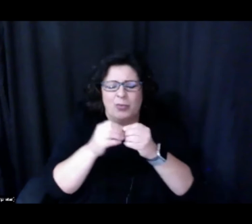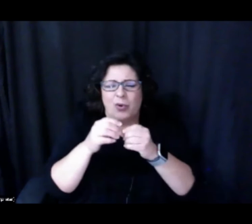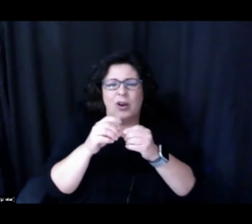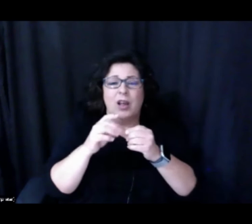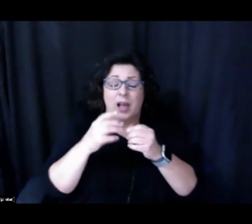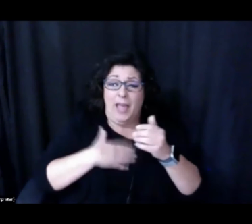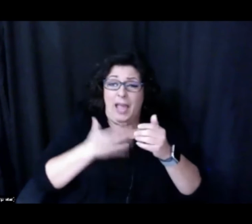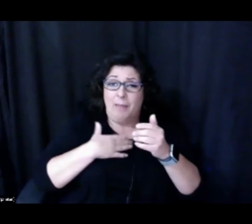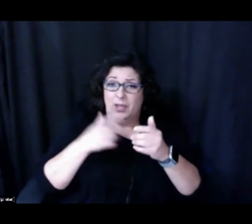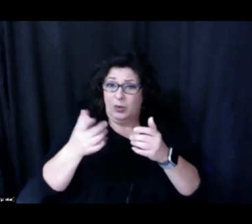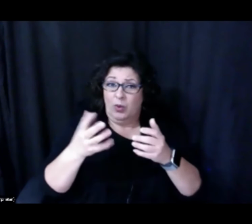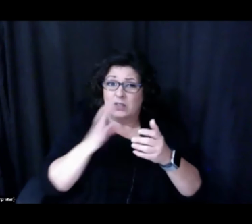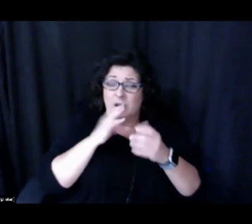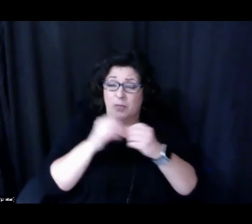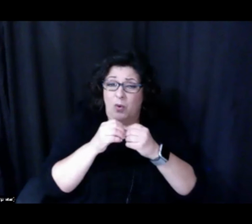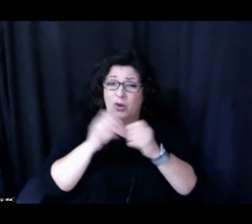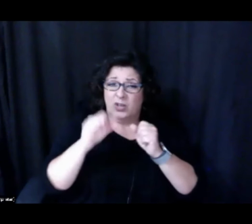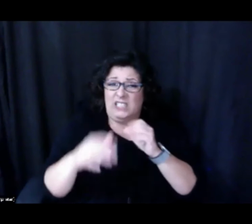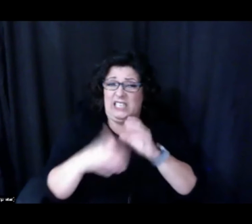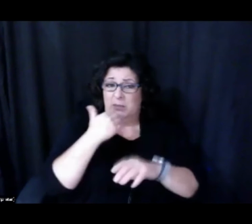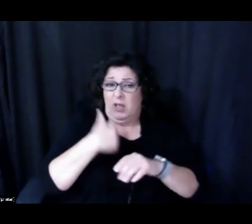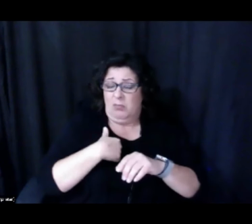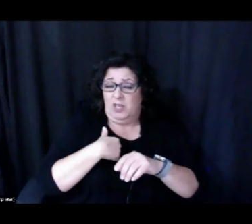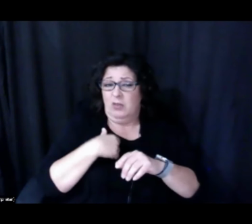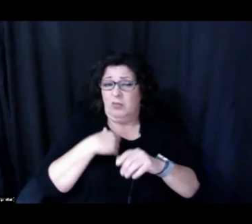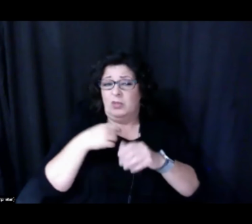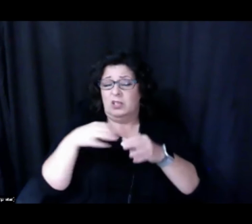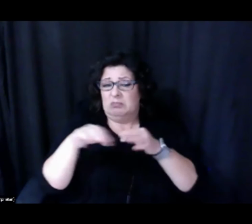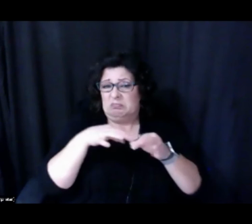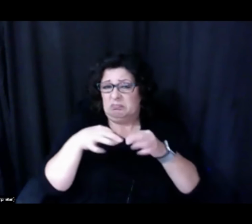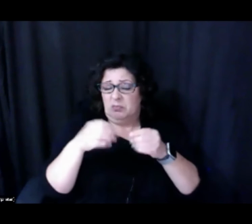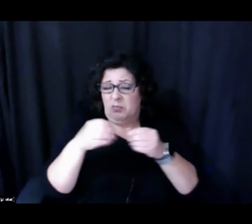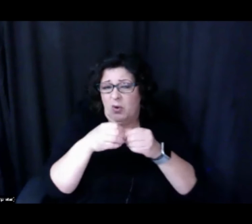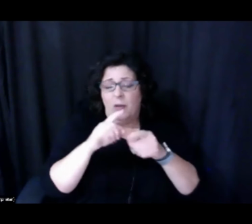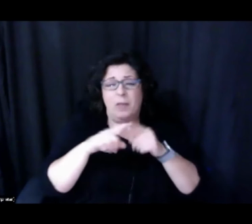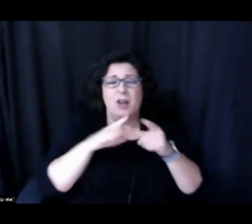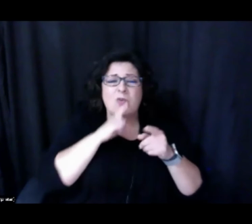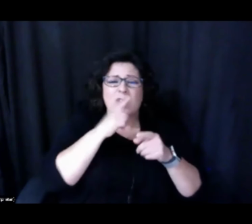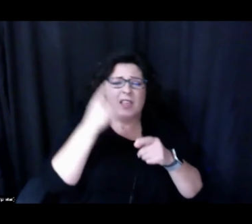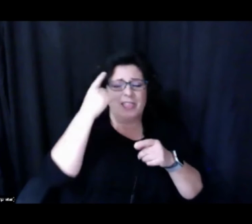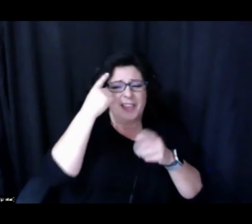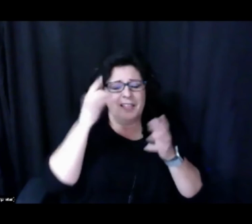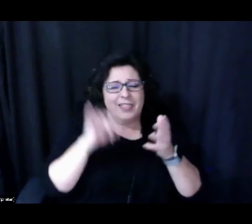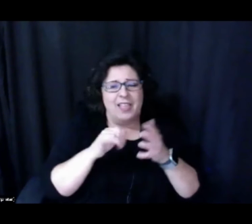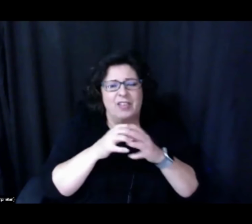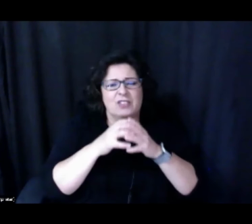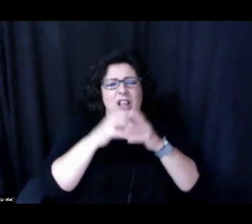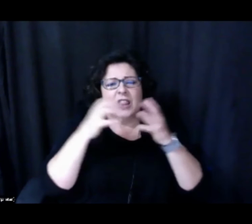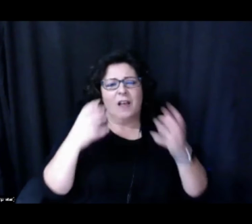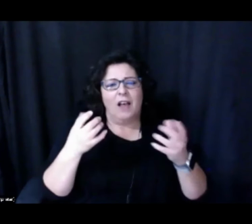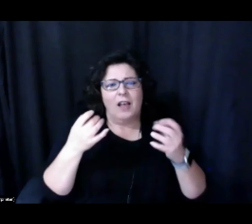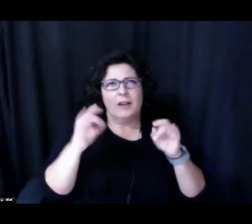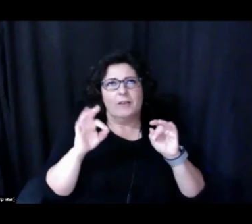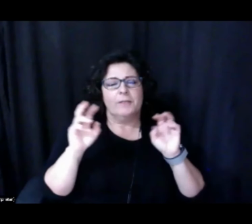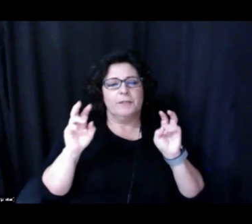you want to send me an email, I think that's great. But really, I think there's a lot of